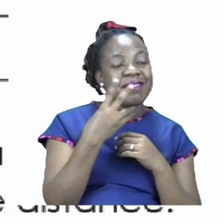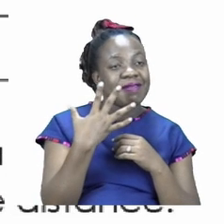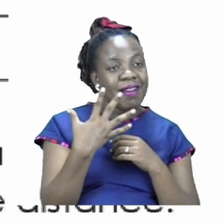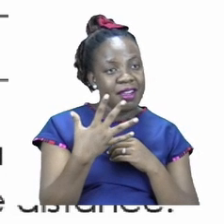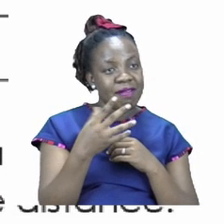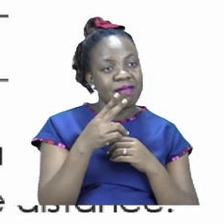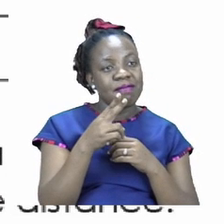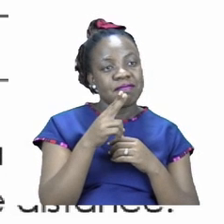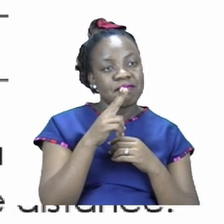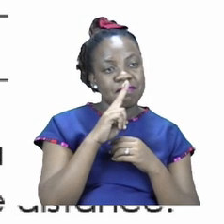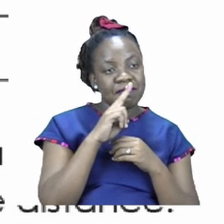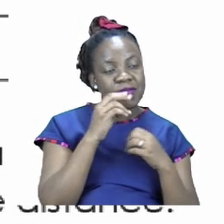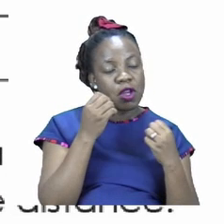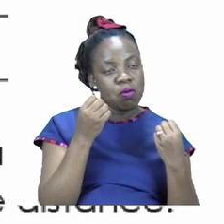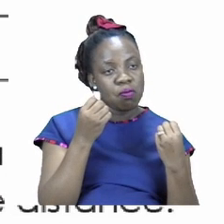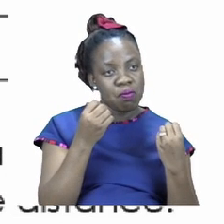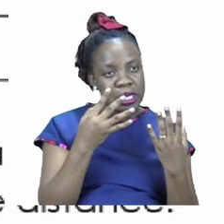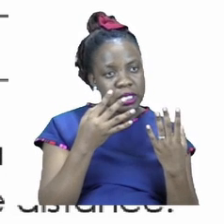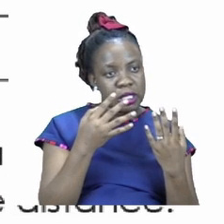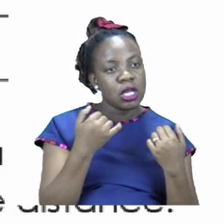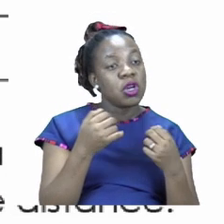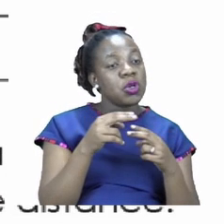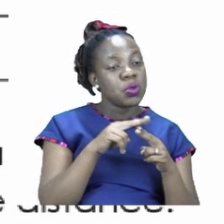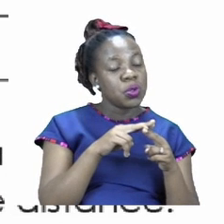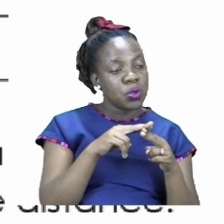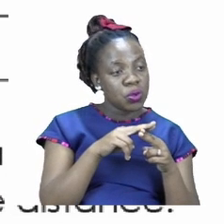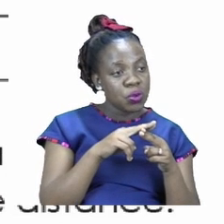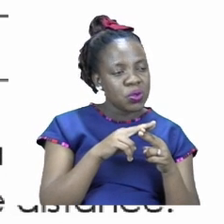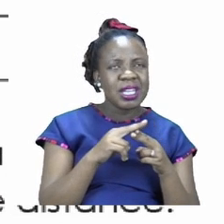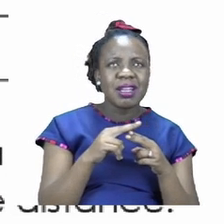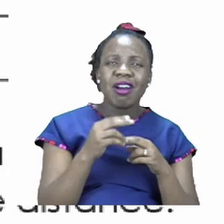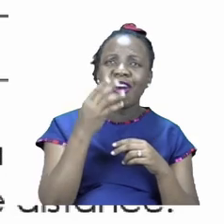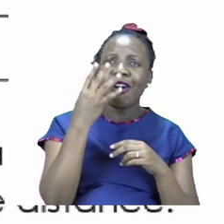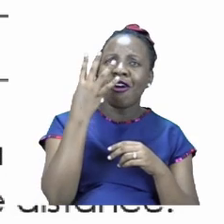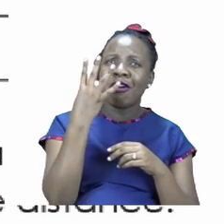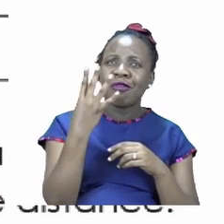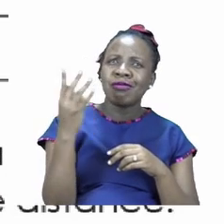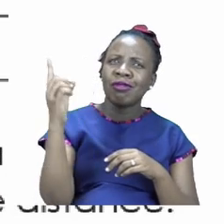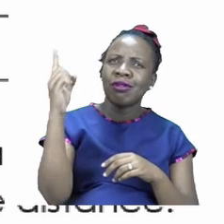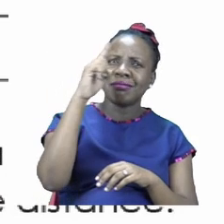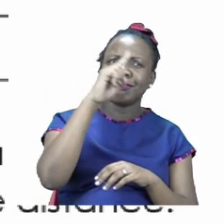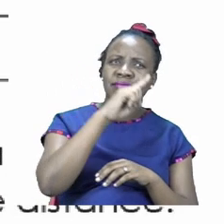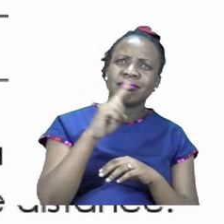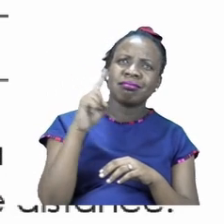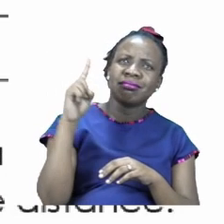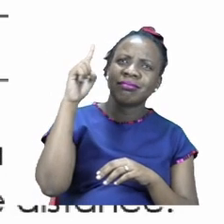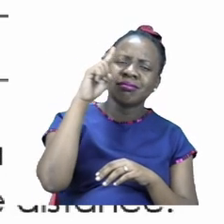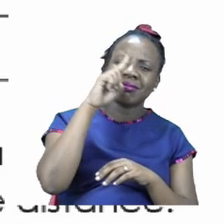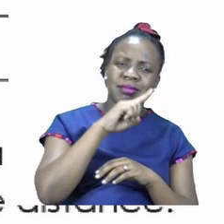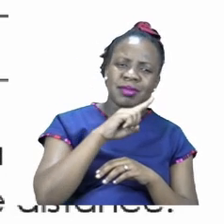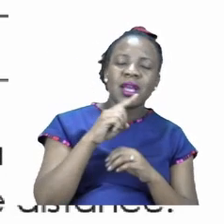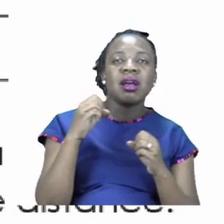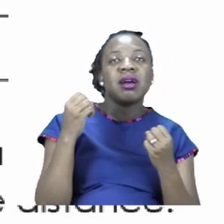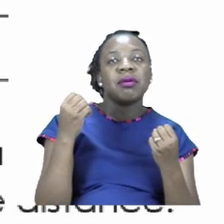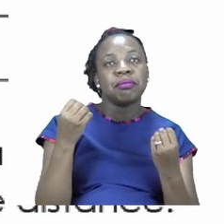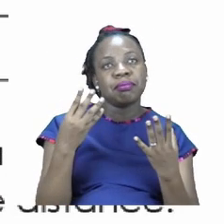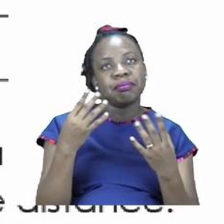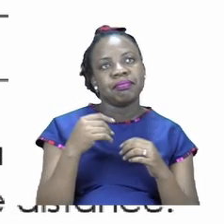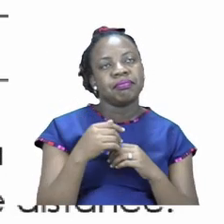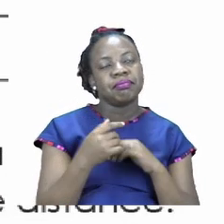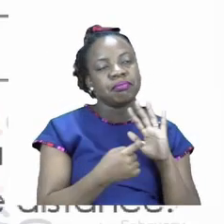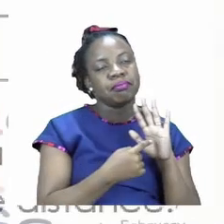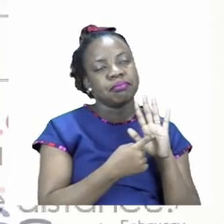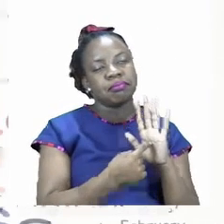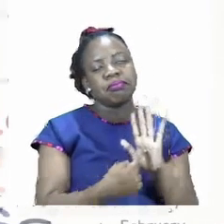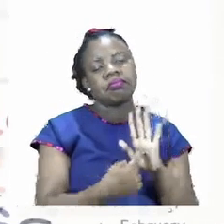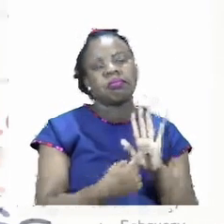days. So let's try and do the first part and then the second part together. Let's take a look at the board.